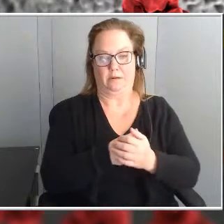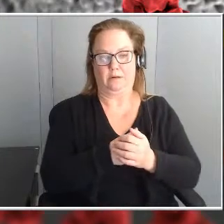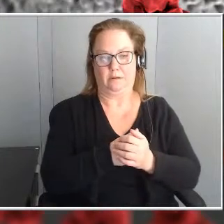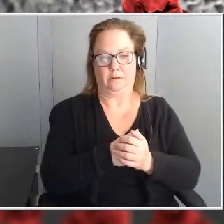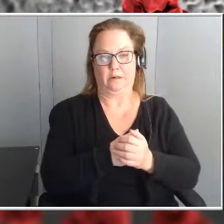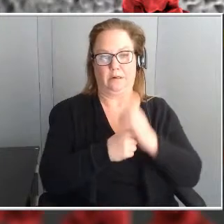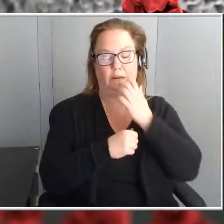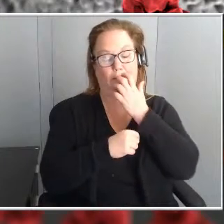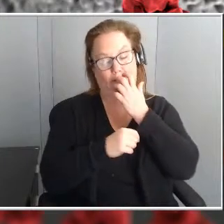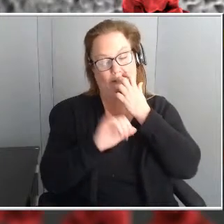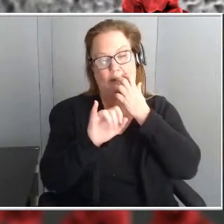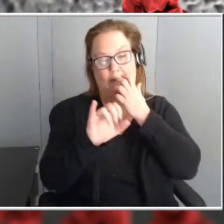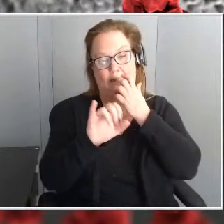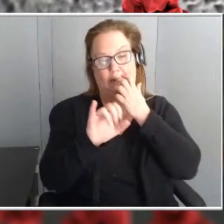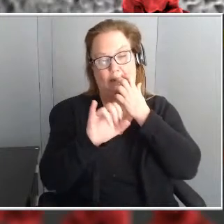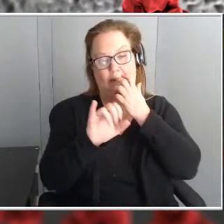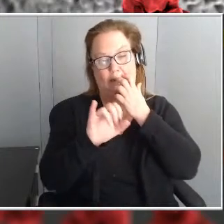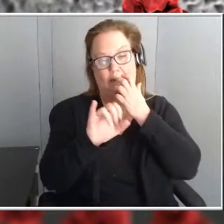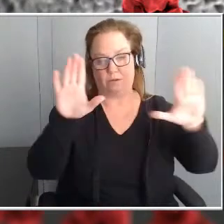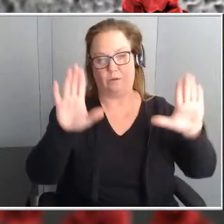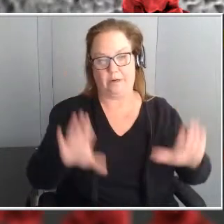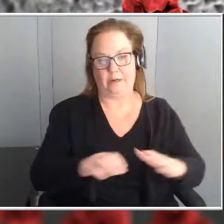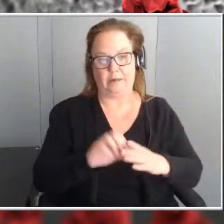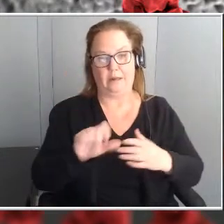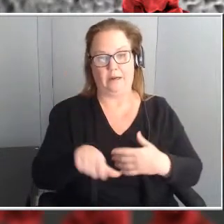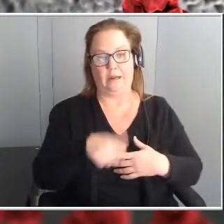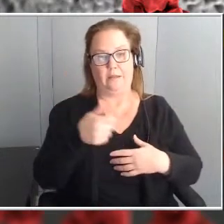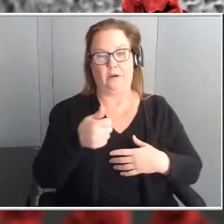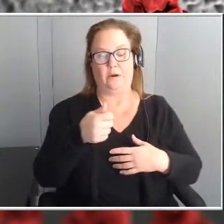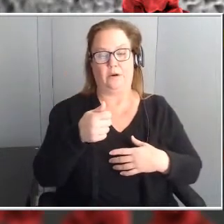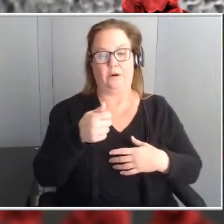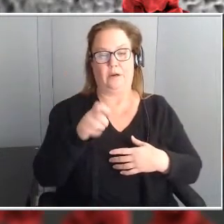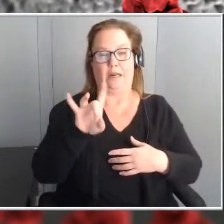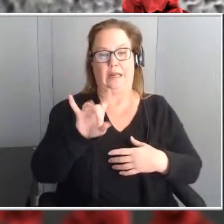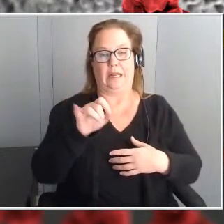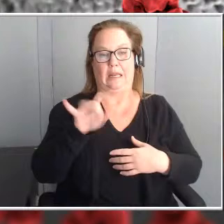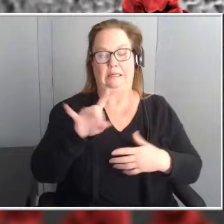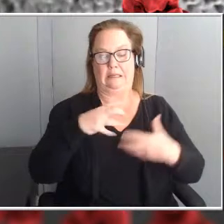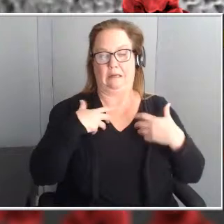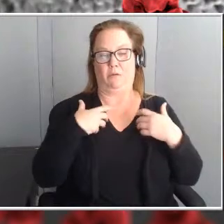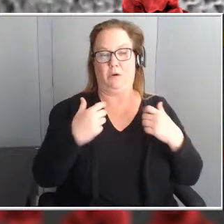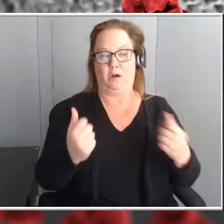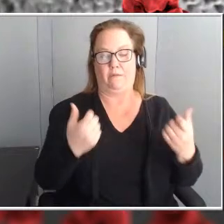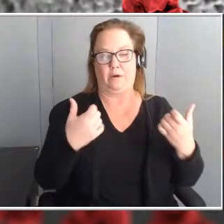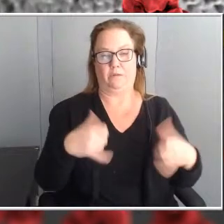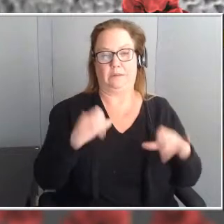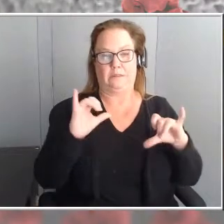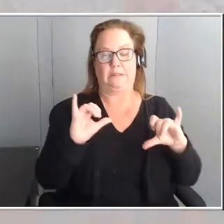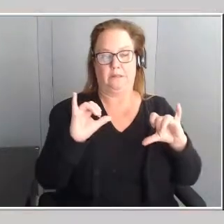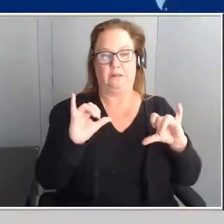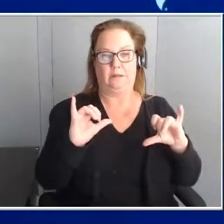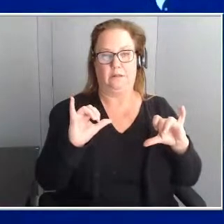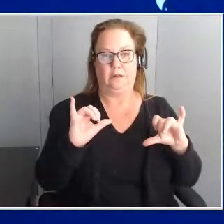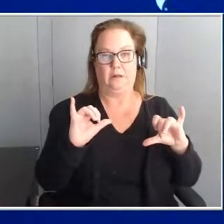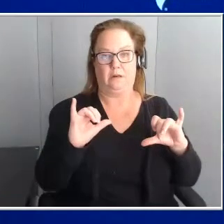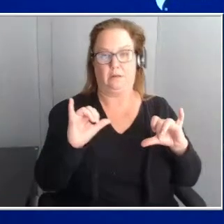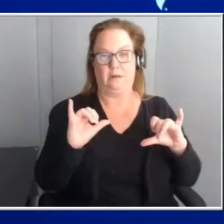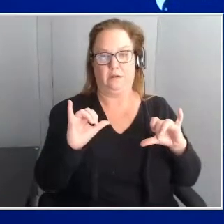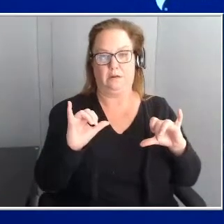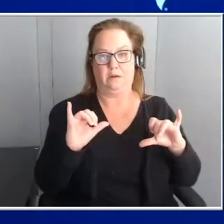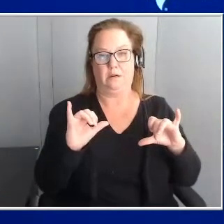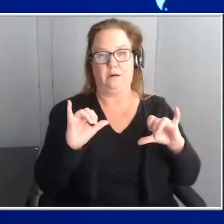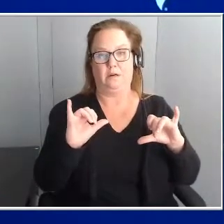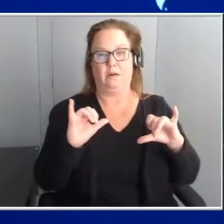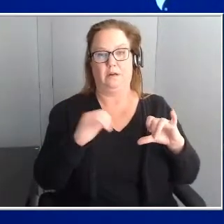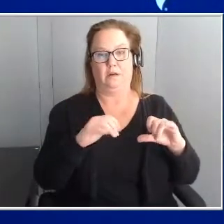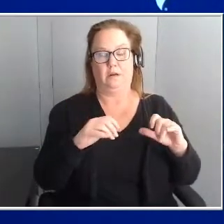the ICU is a good great thing. Another 18 folks that are still recovering. So we still have actually a fair bit of numbers, but